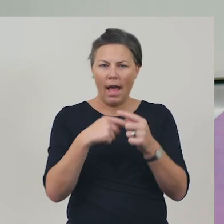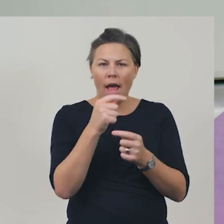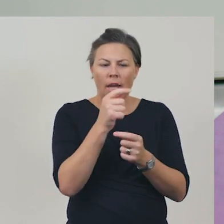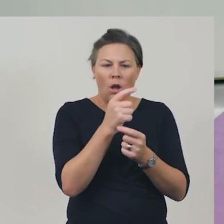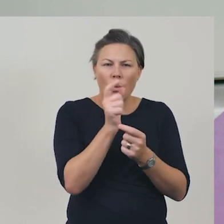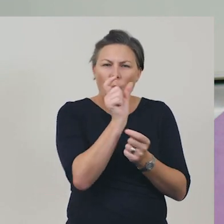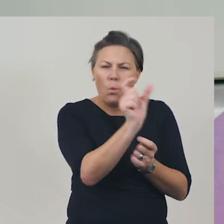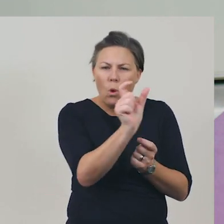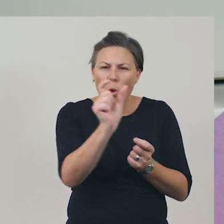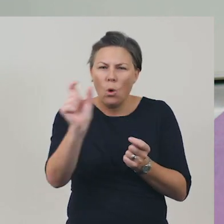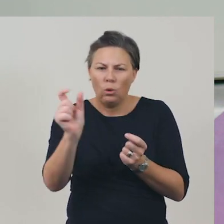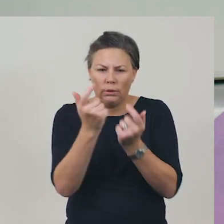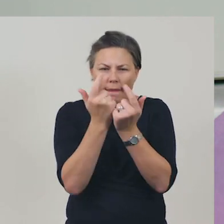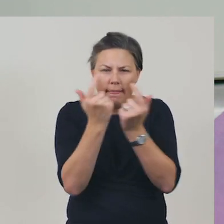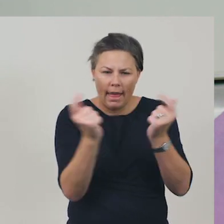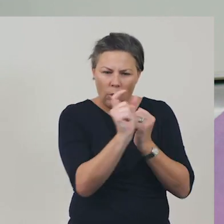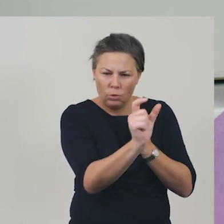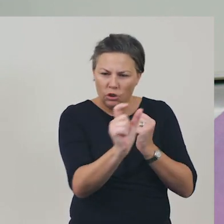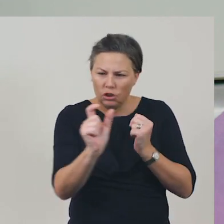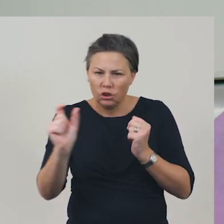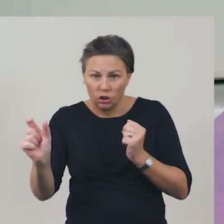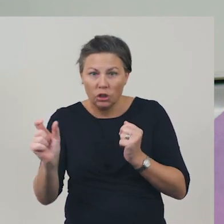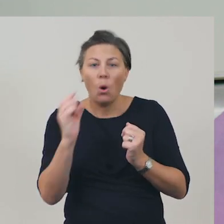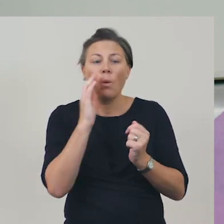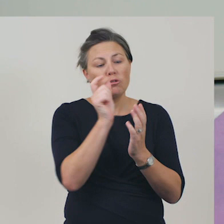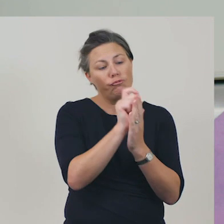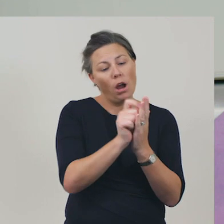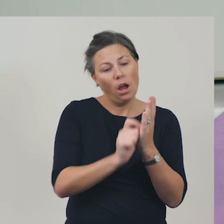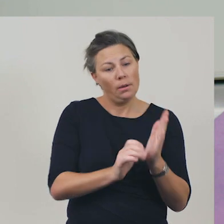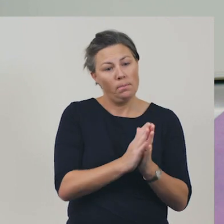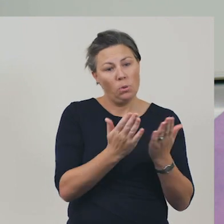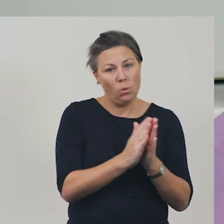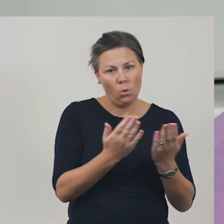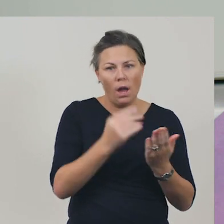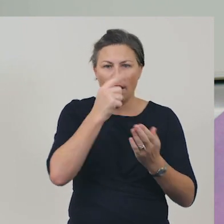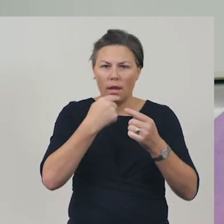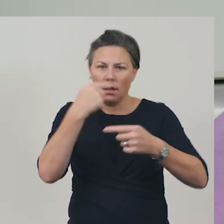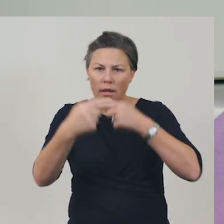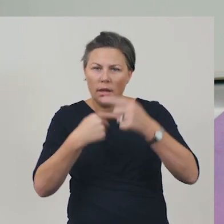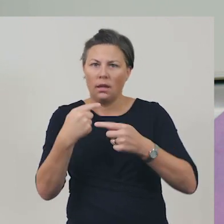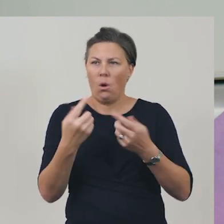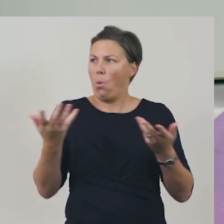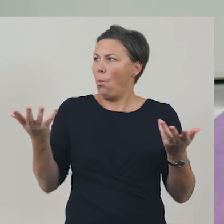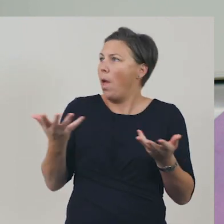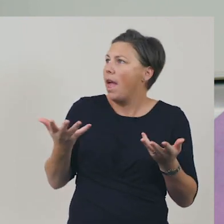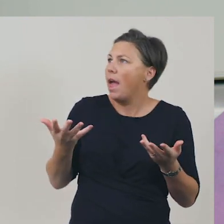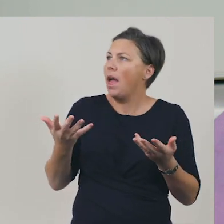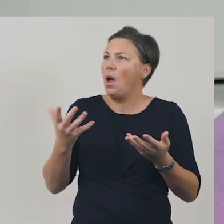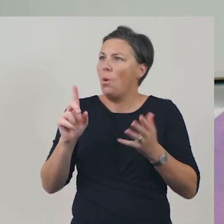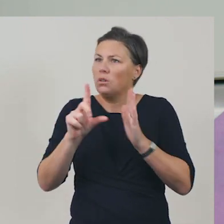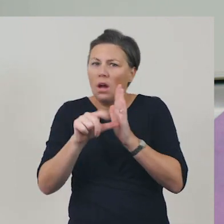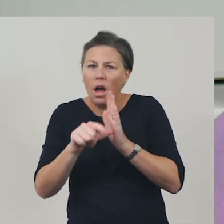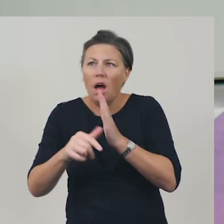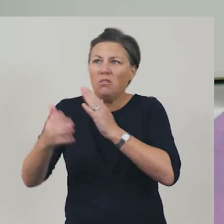details or information about the social, historical and cultural context of a text, helping engage the